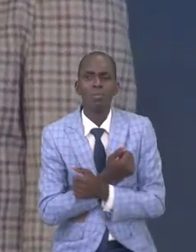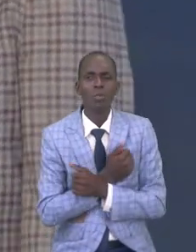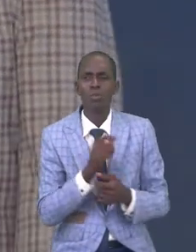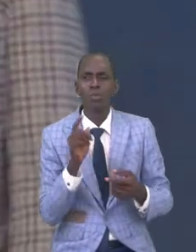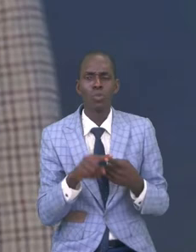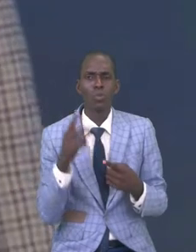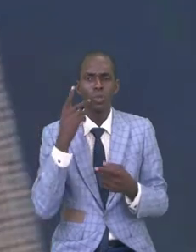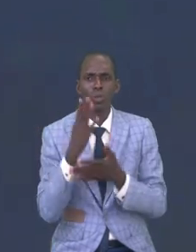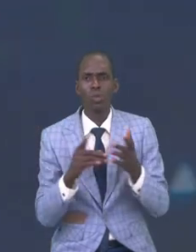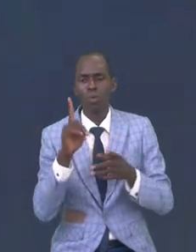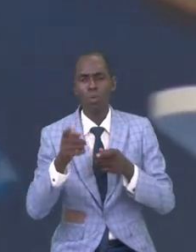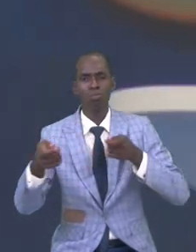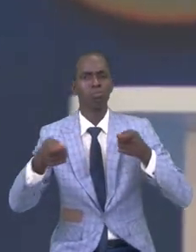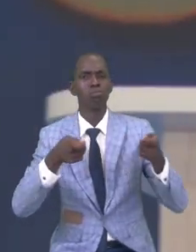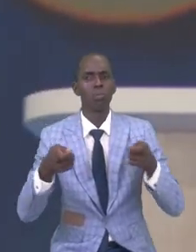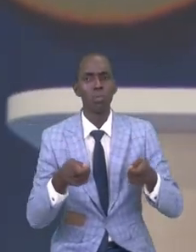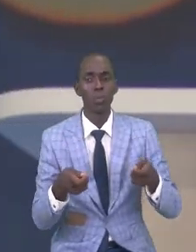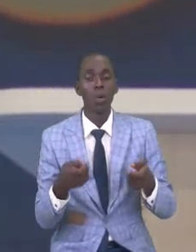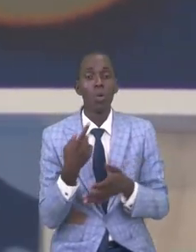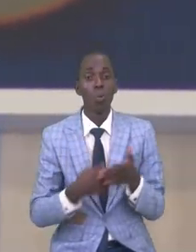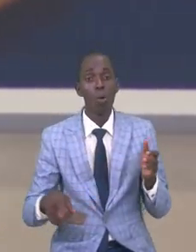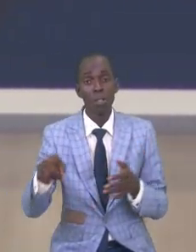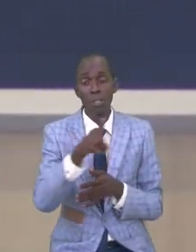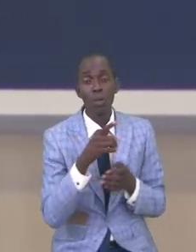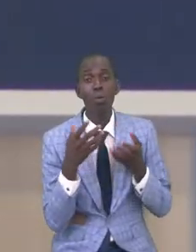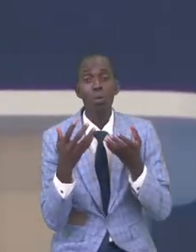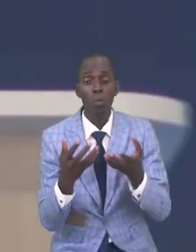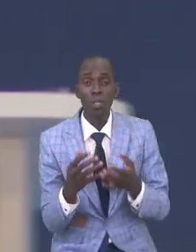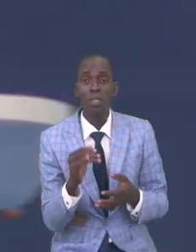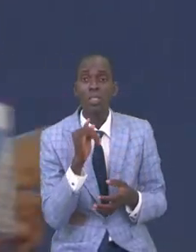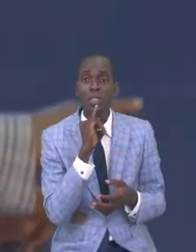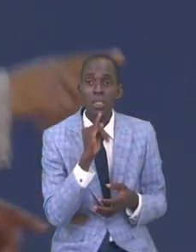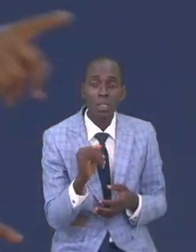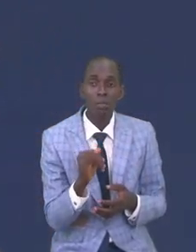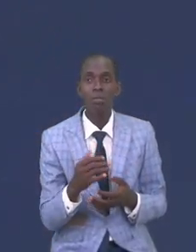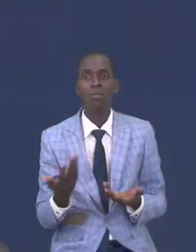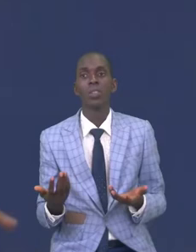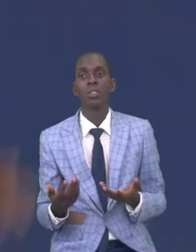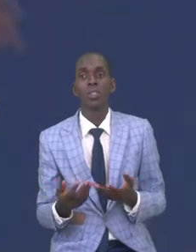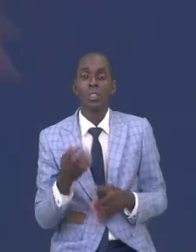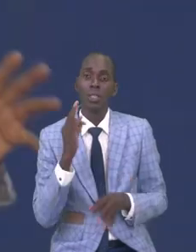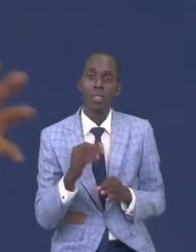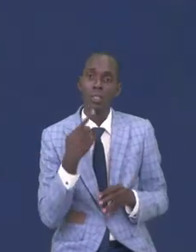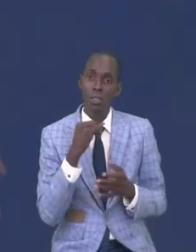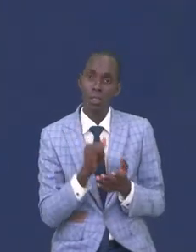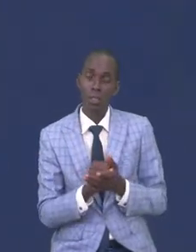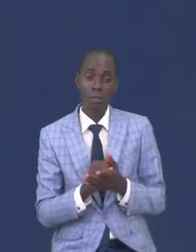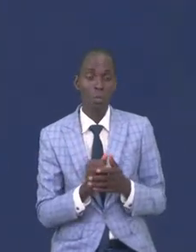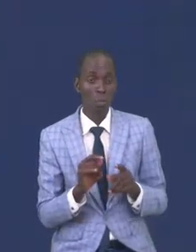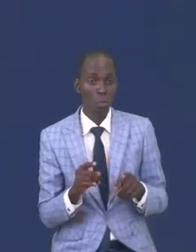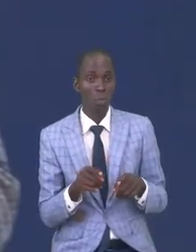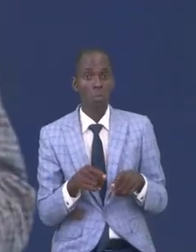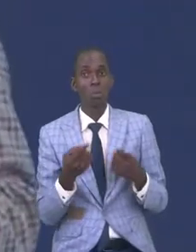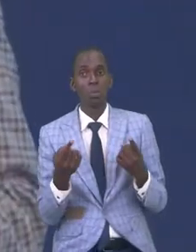told. All they think about is, if they say go right, just to prove I'm a